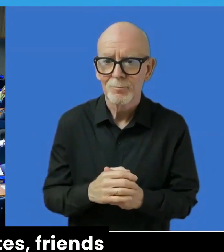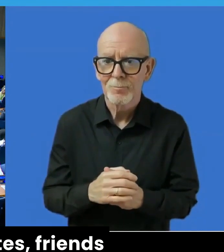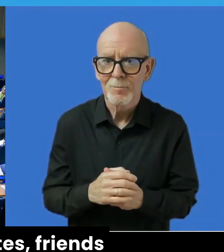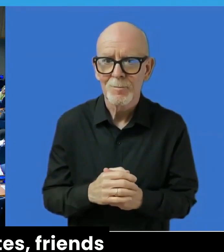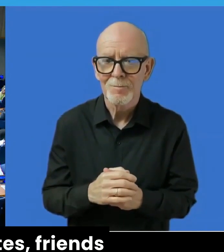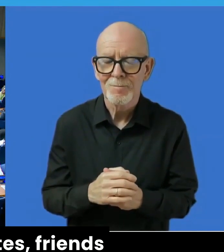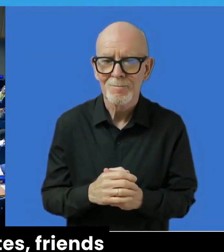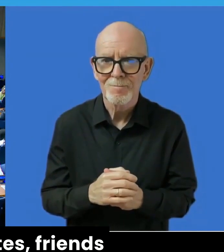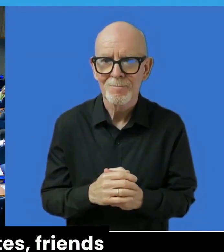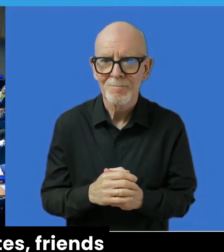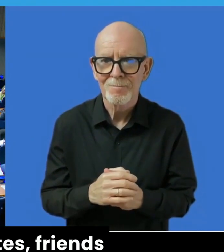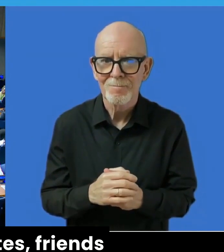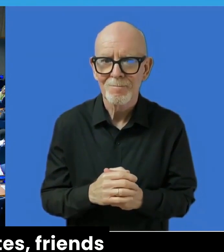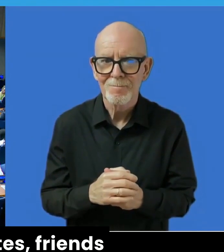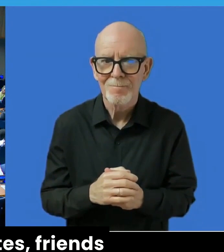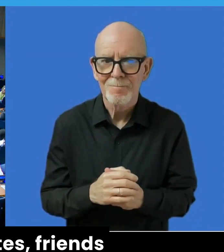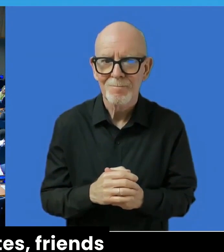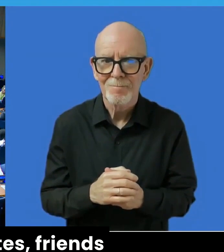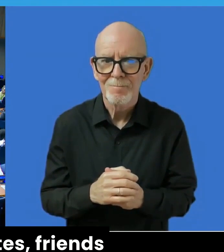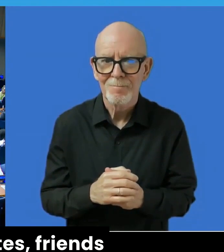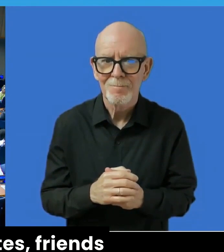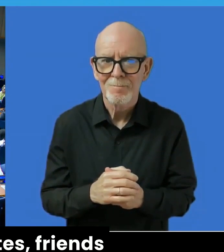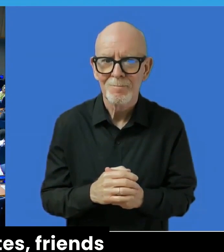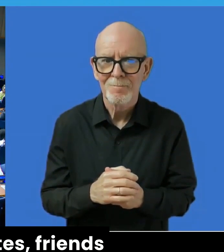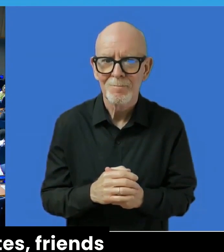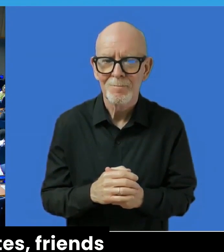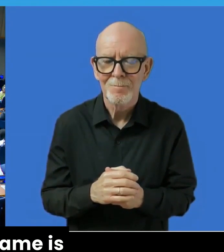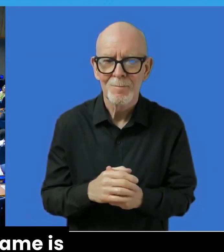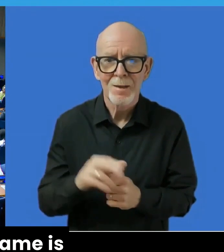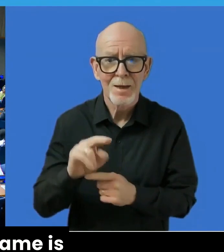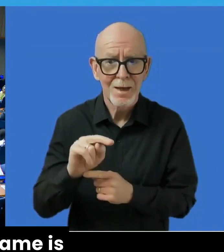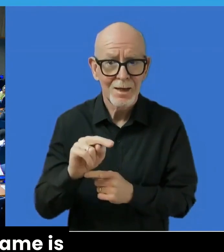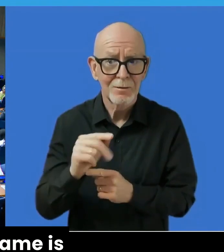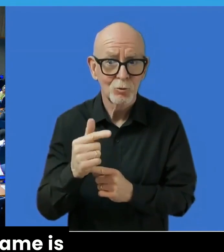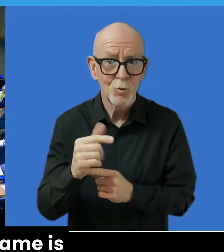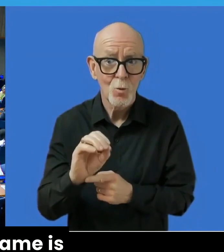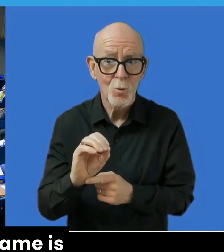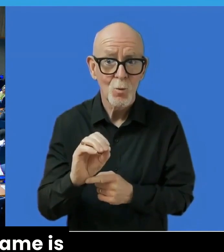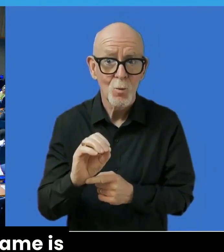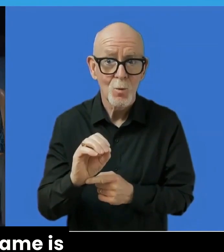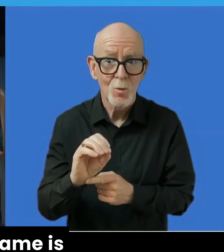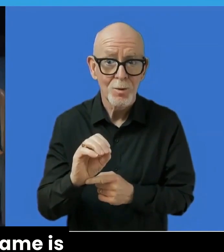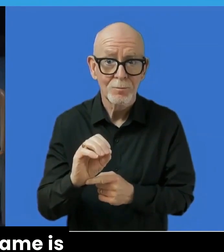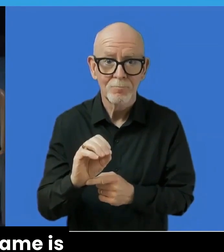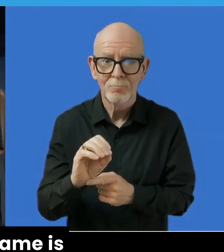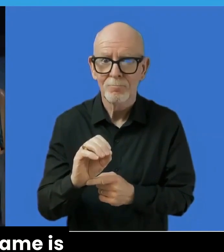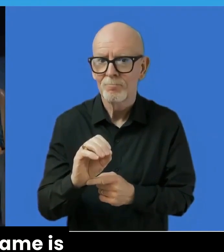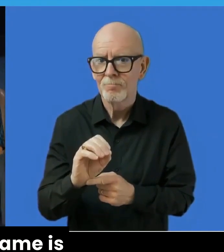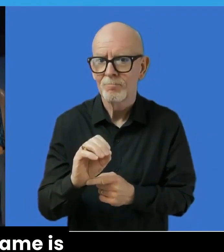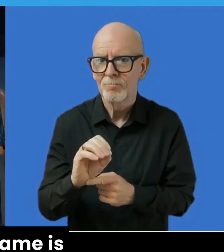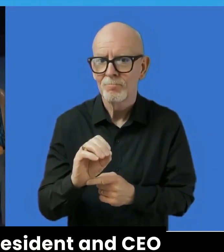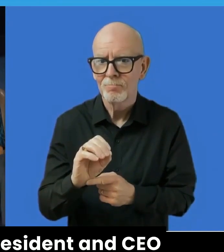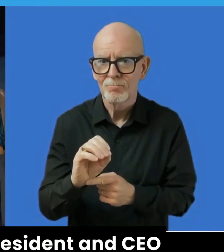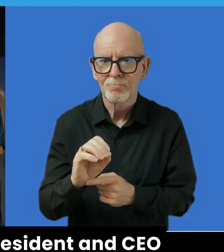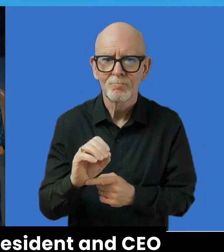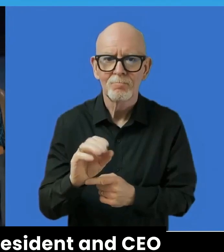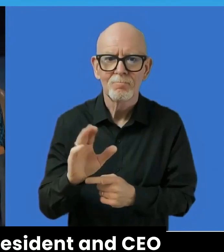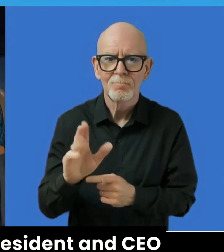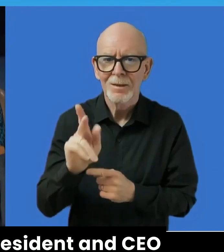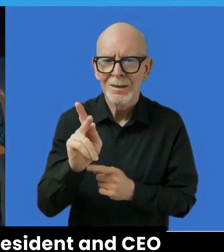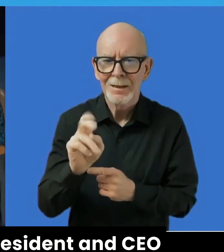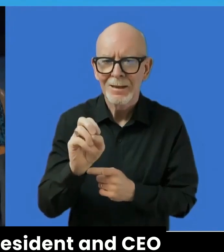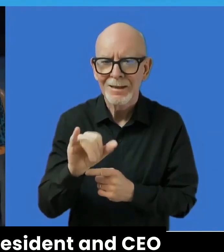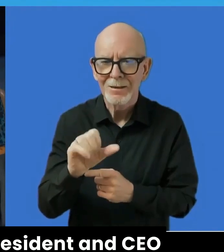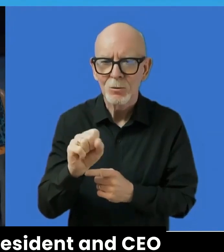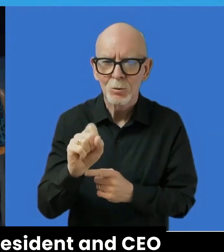Thank you, Chair. Excellencies, delegates, friends from civil society, my name is Genevieve Fitzgibbon, and I